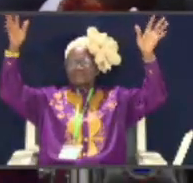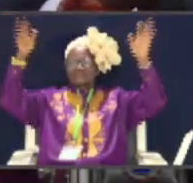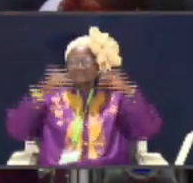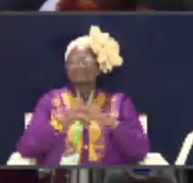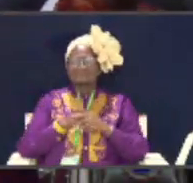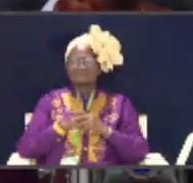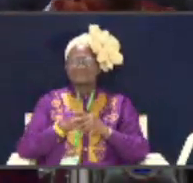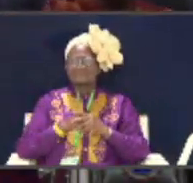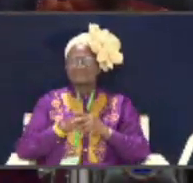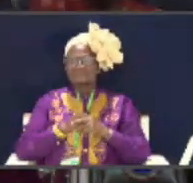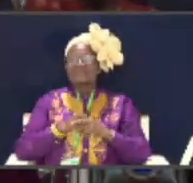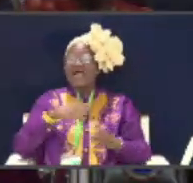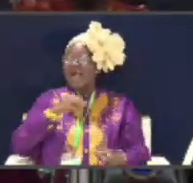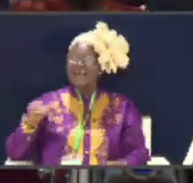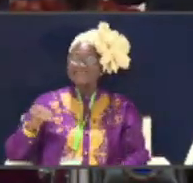And it is a boy.